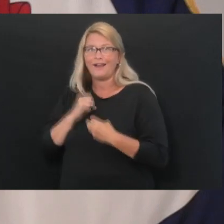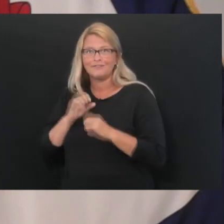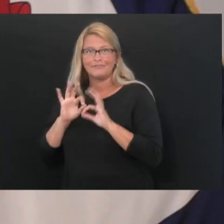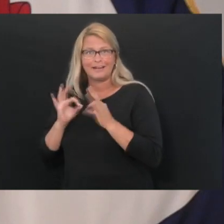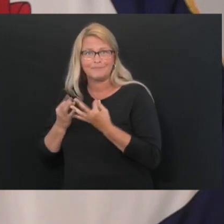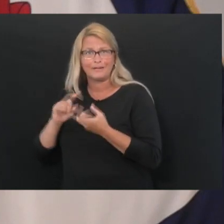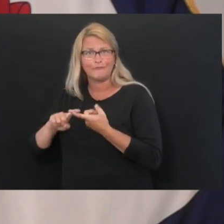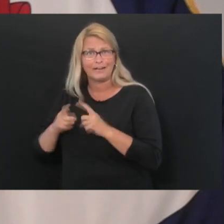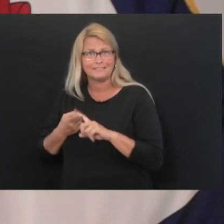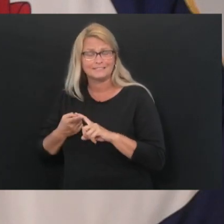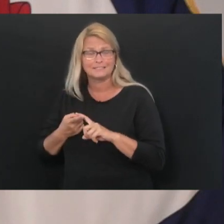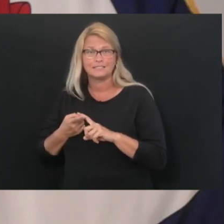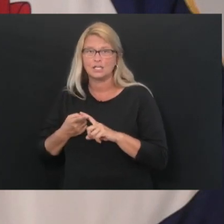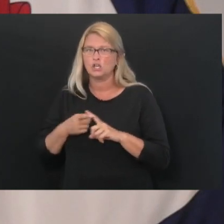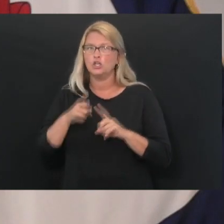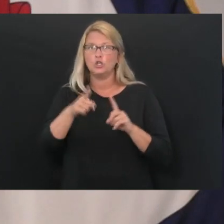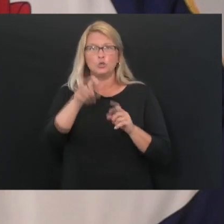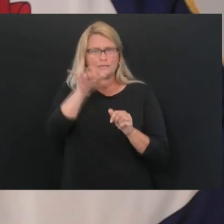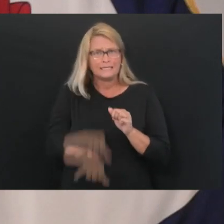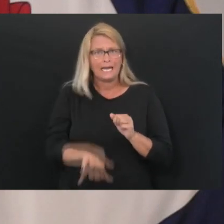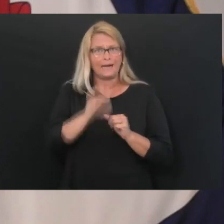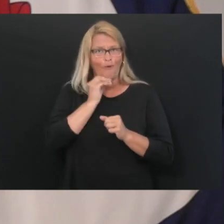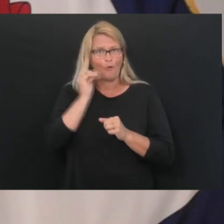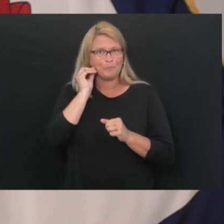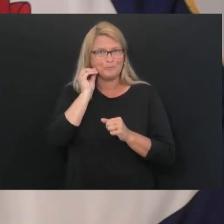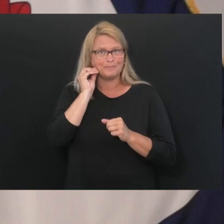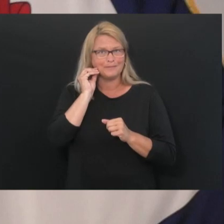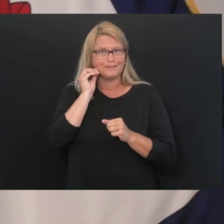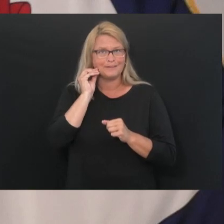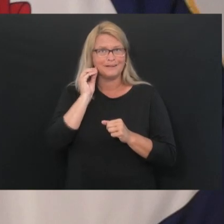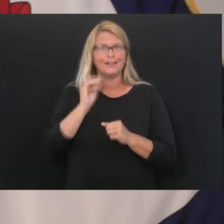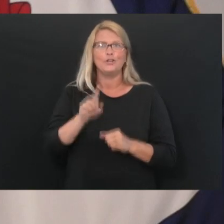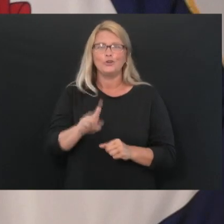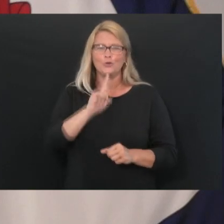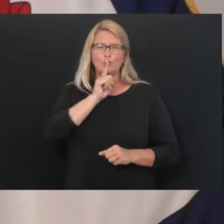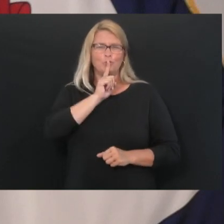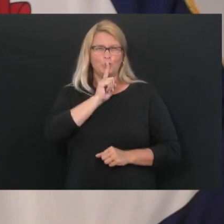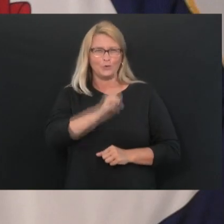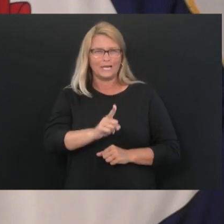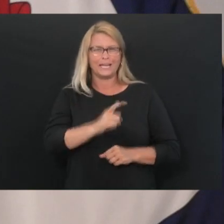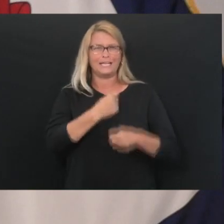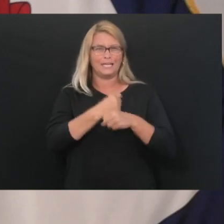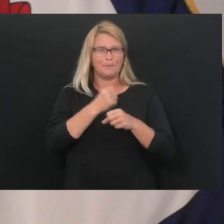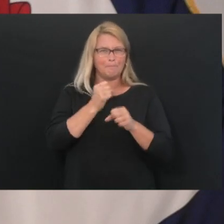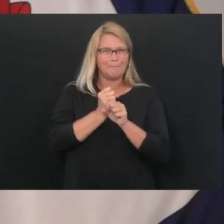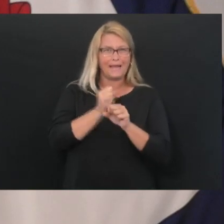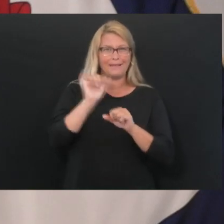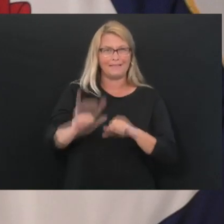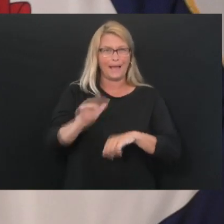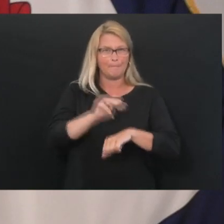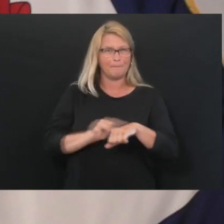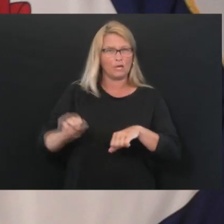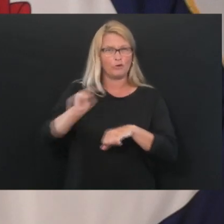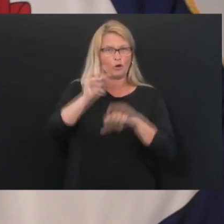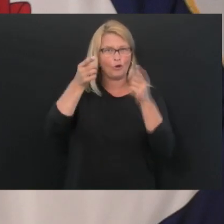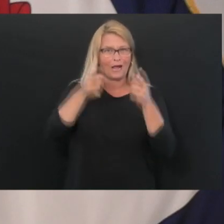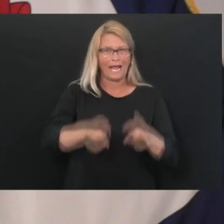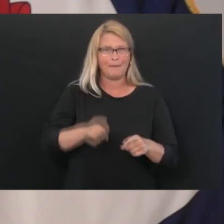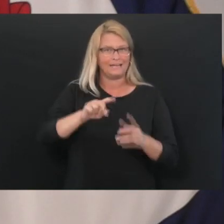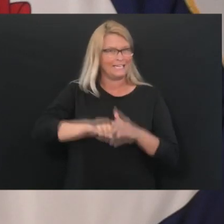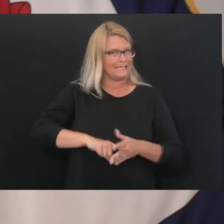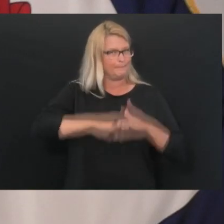way. You stayed home. You really, really, really made the miracle happen right